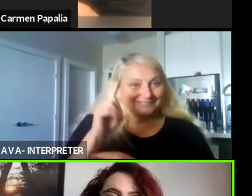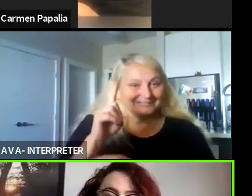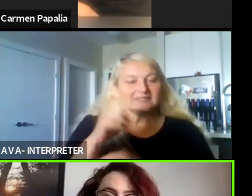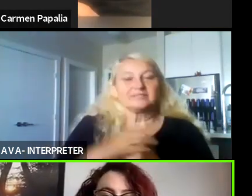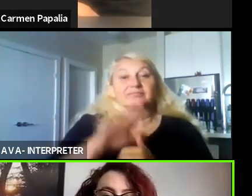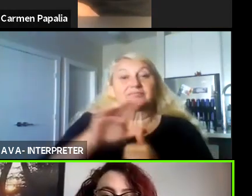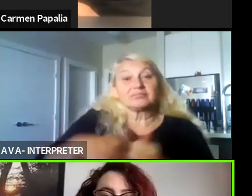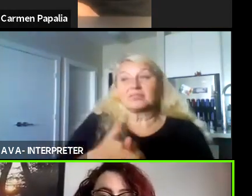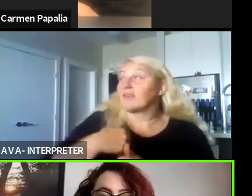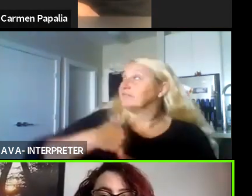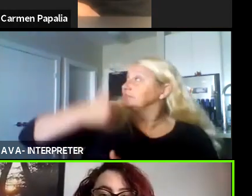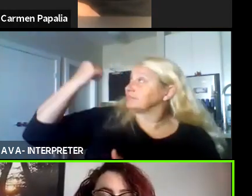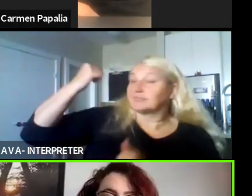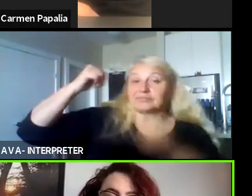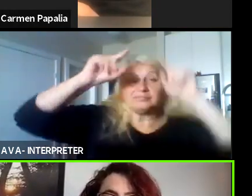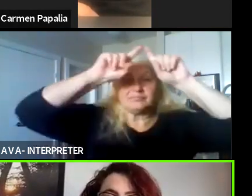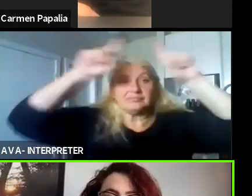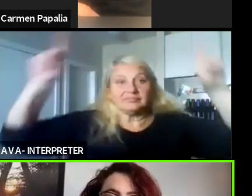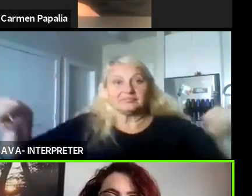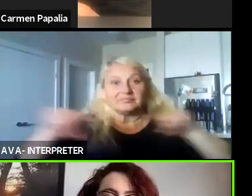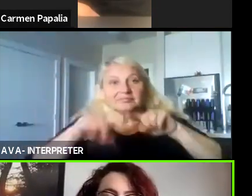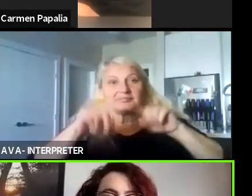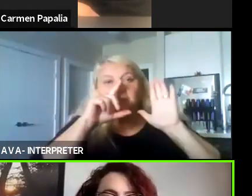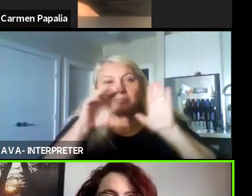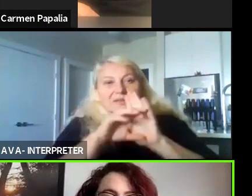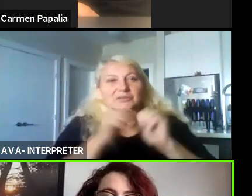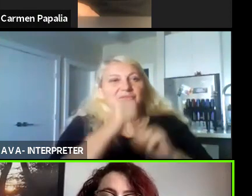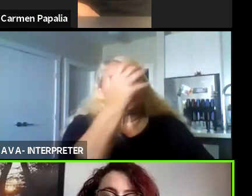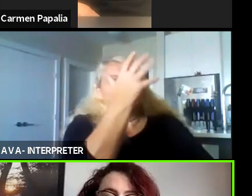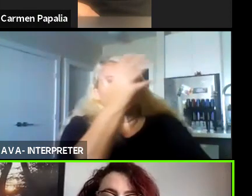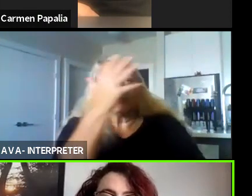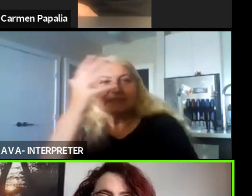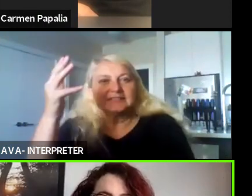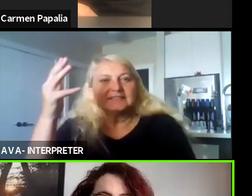picture of trees that are coming together with the sun shining through.